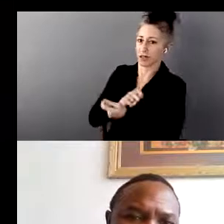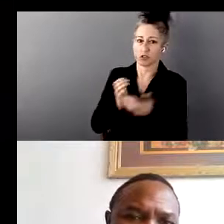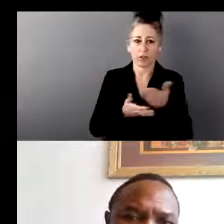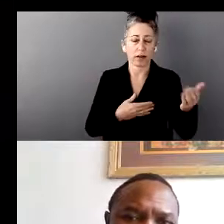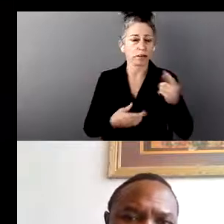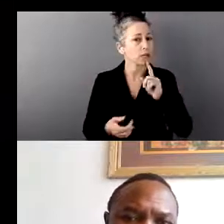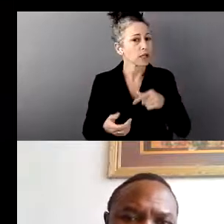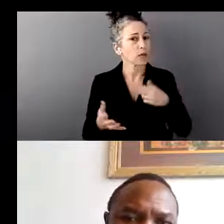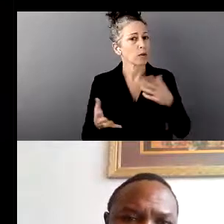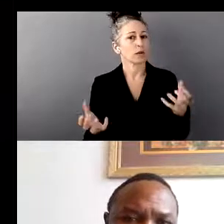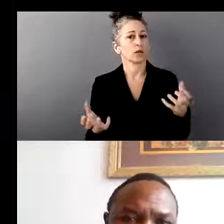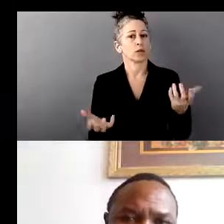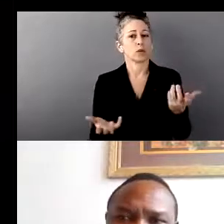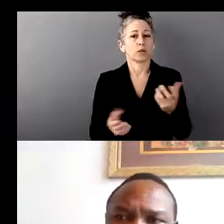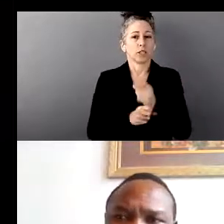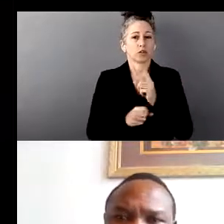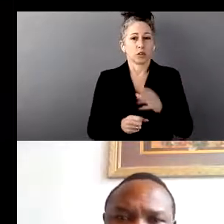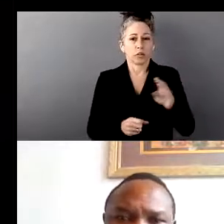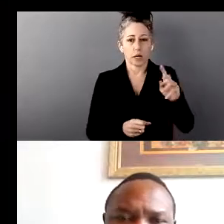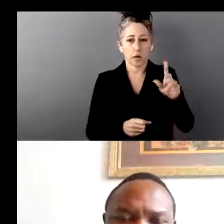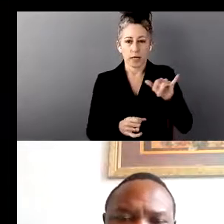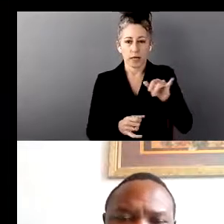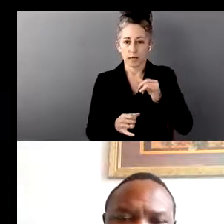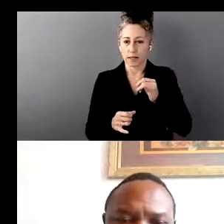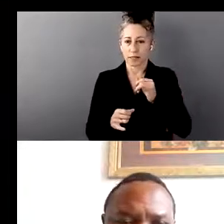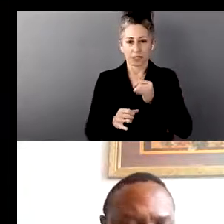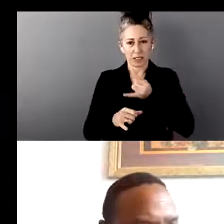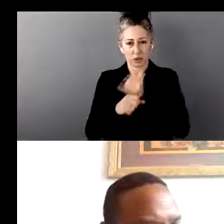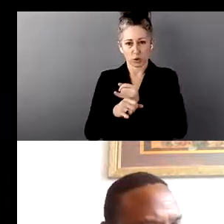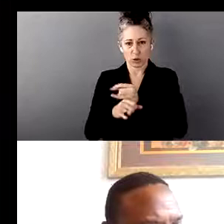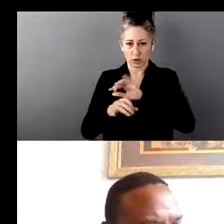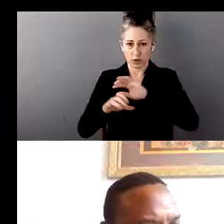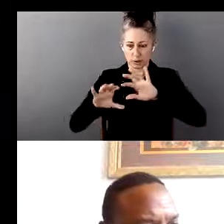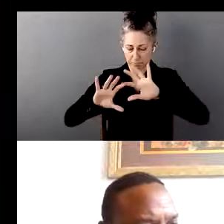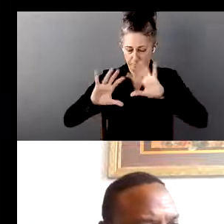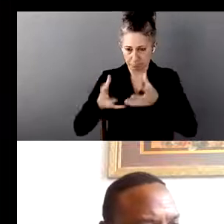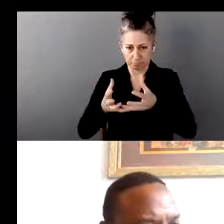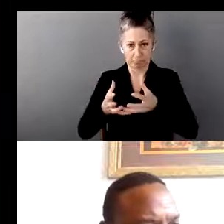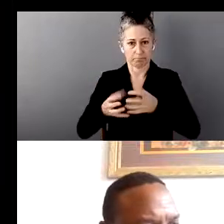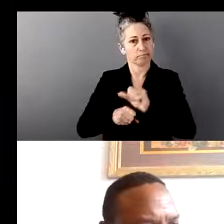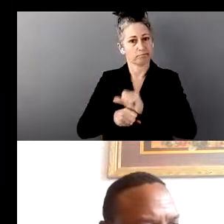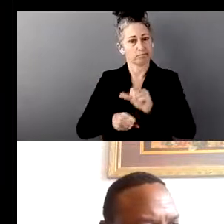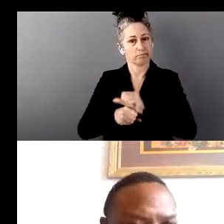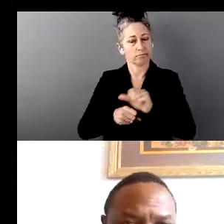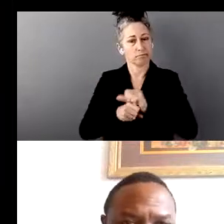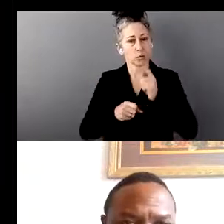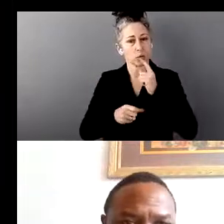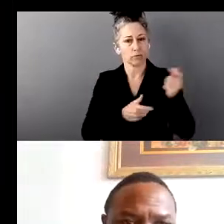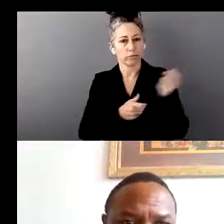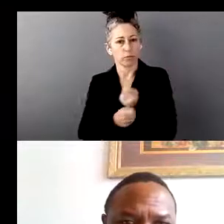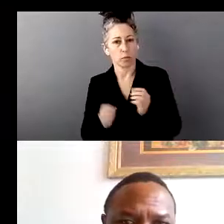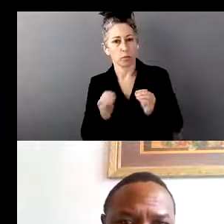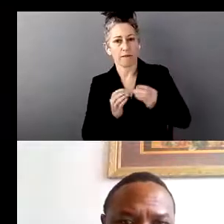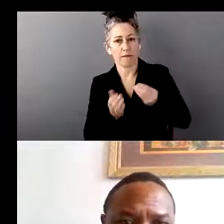where minority institutions are able to get more funding and secure more